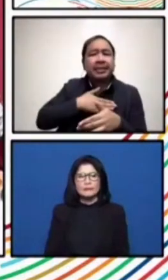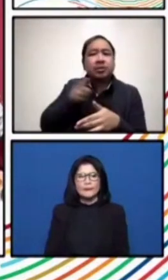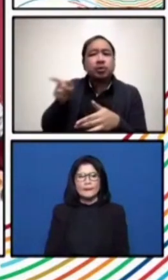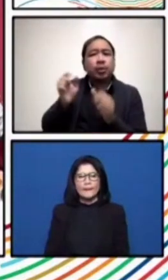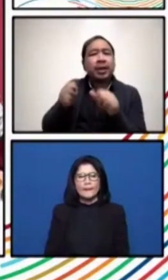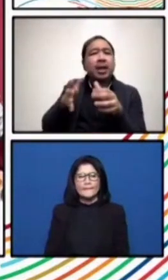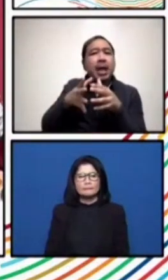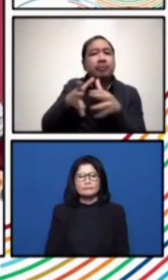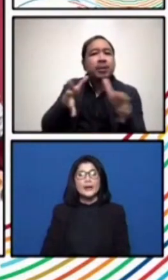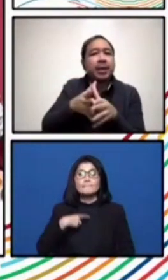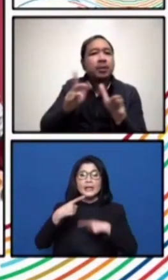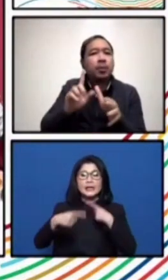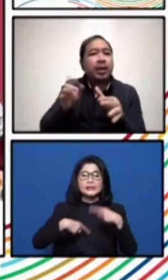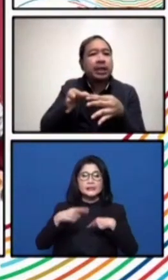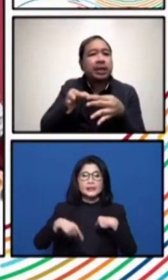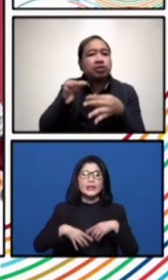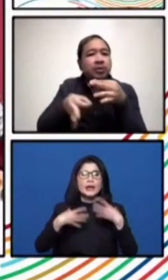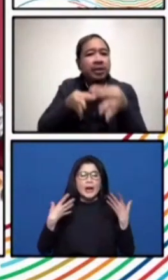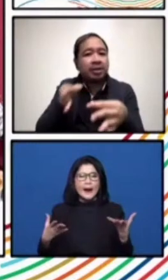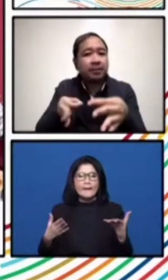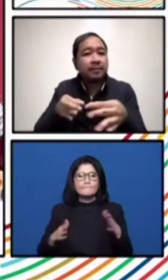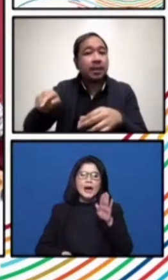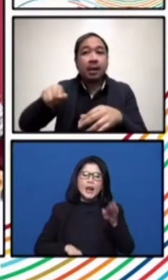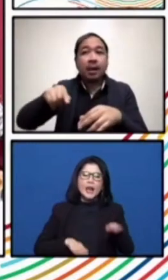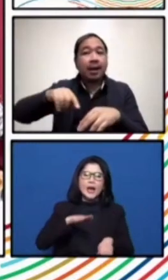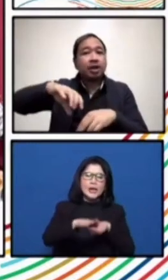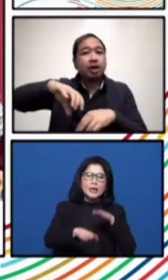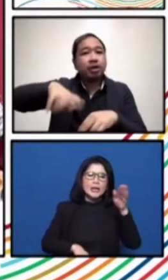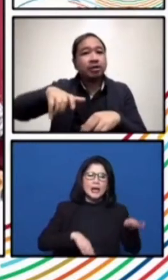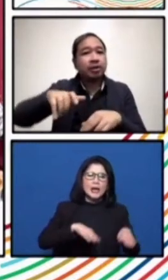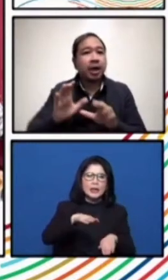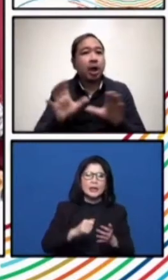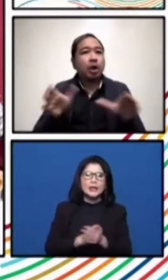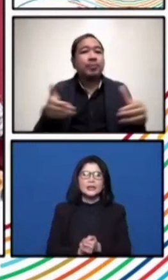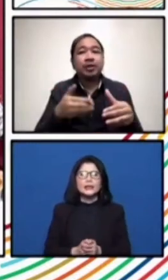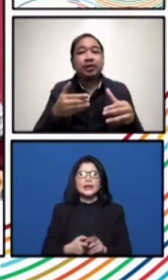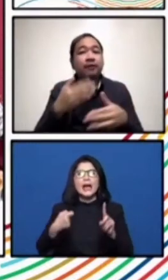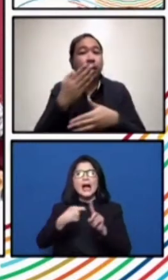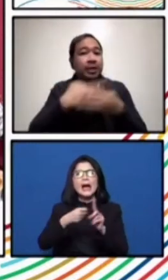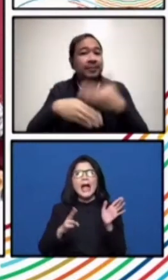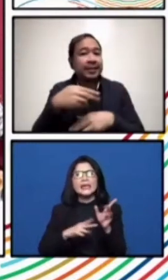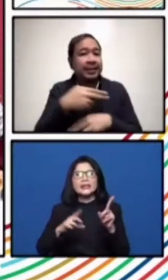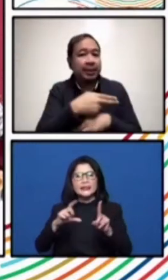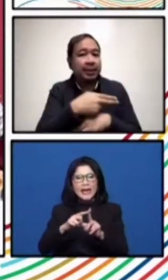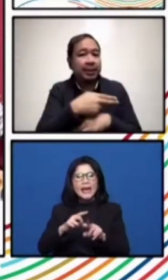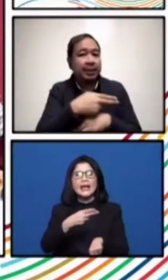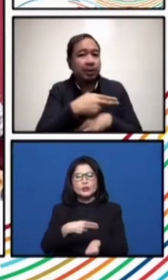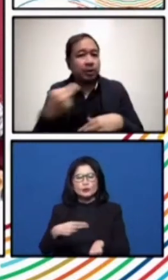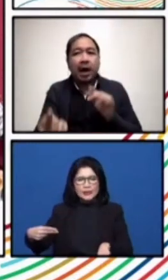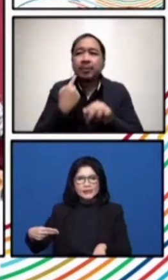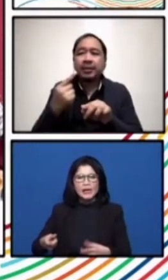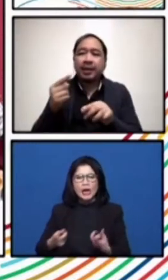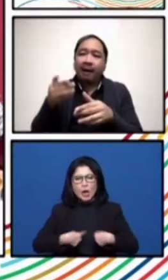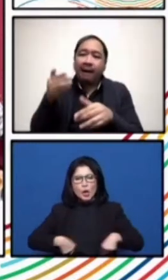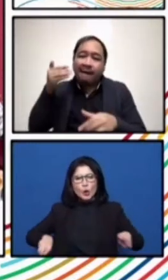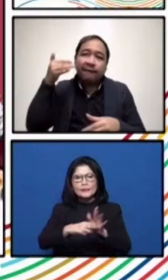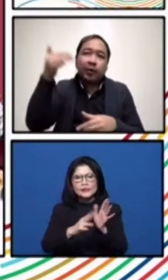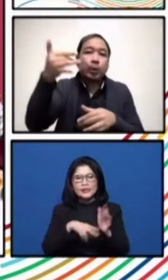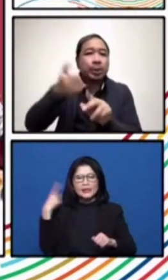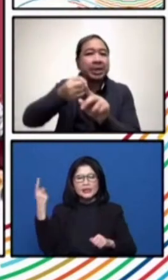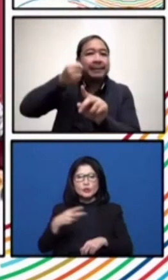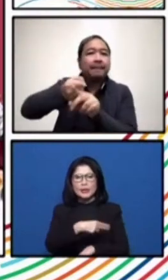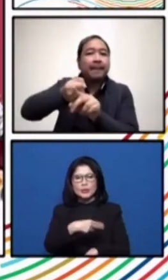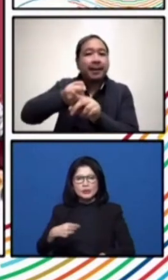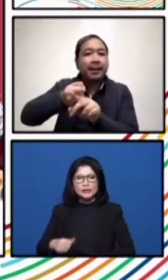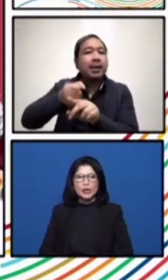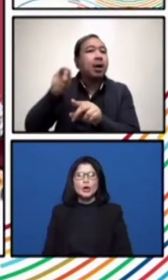measures undertaken by the national commission for disabilities in Indonesia to address the long-term implications and impact